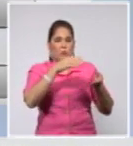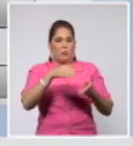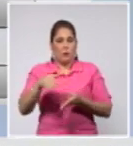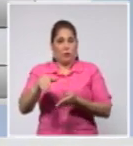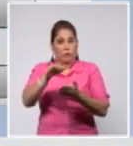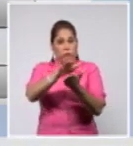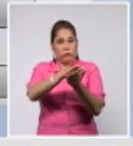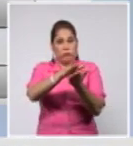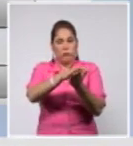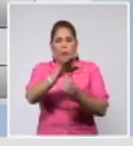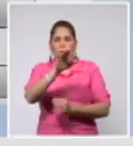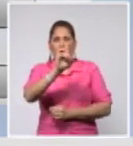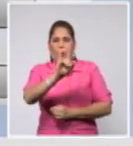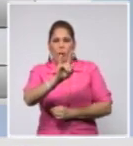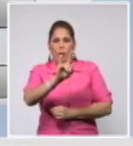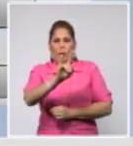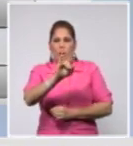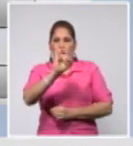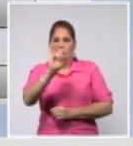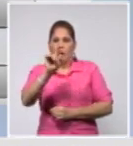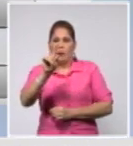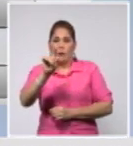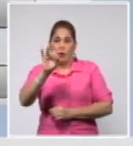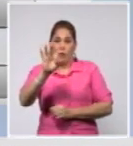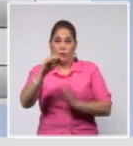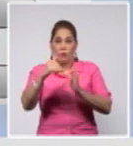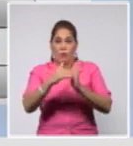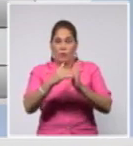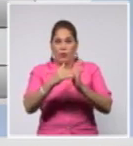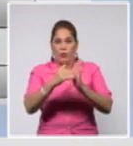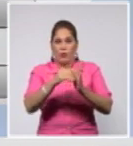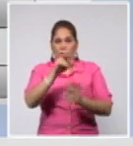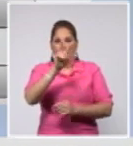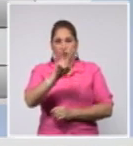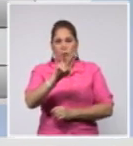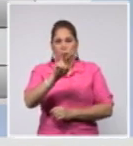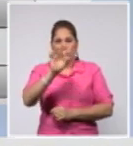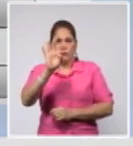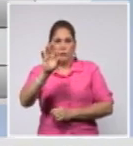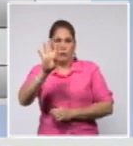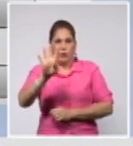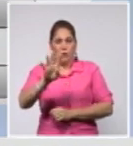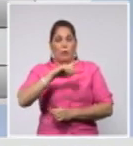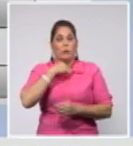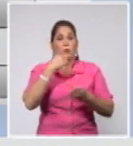978,284 COVID-19 fatalities and a global mortality rate of